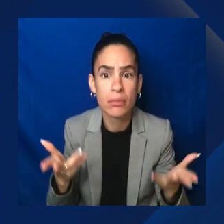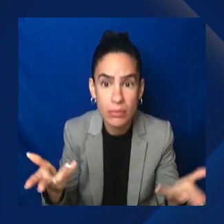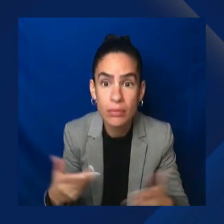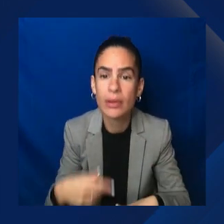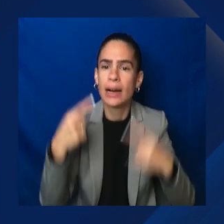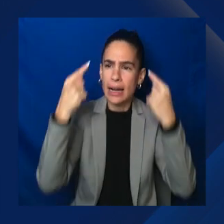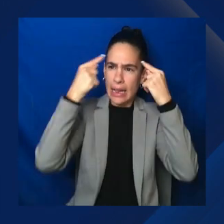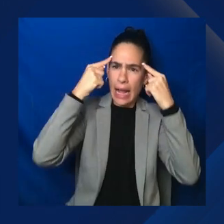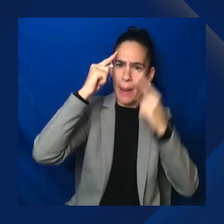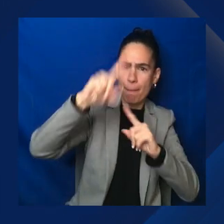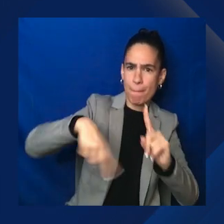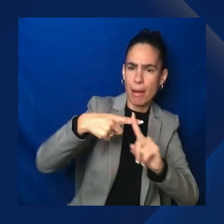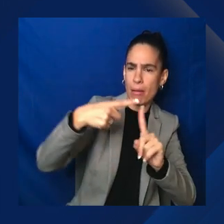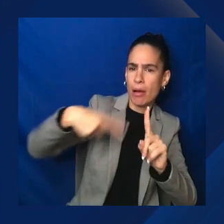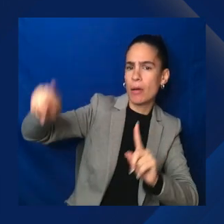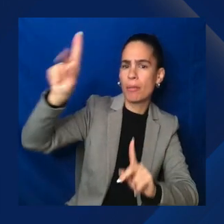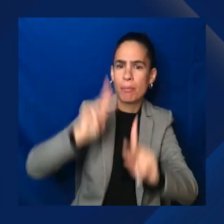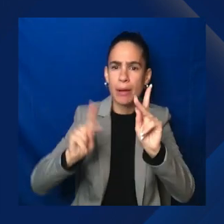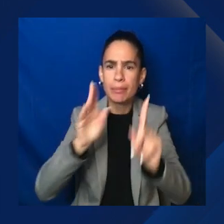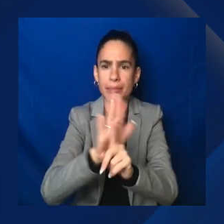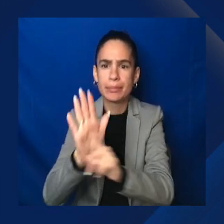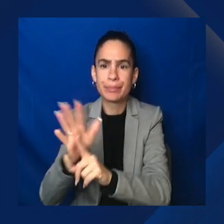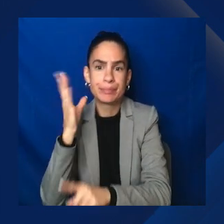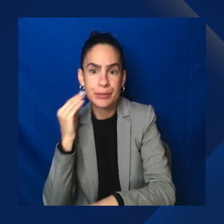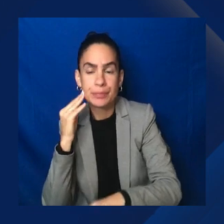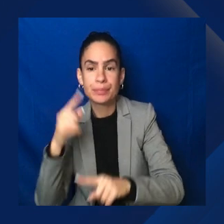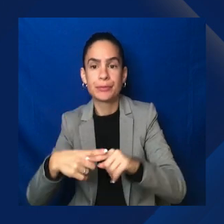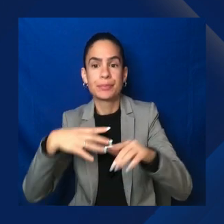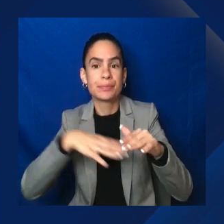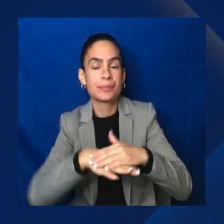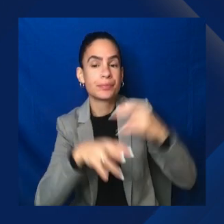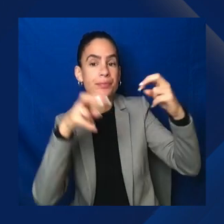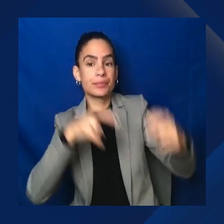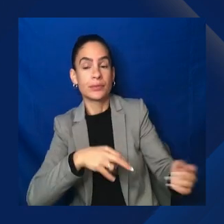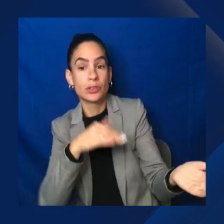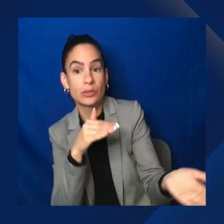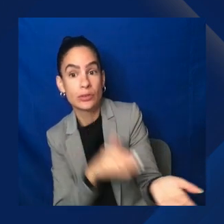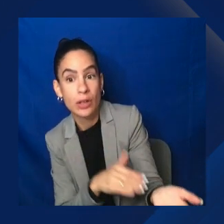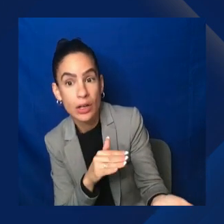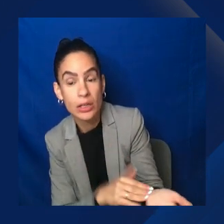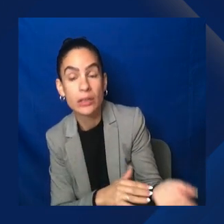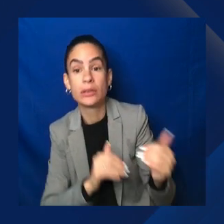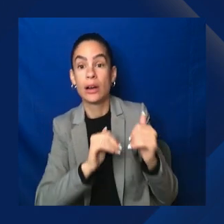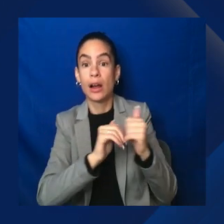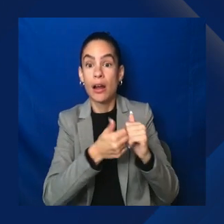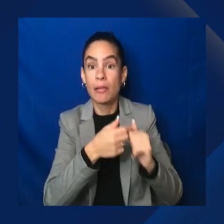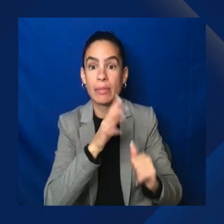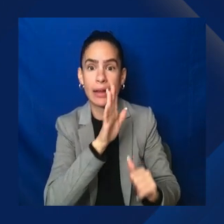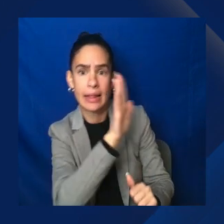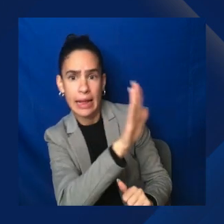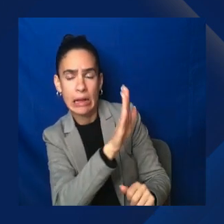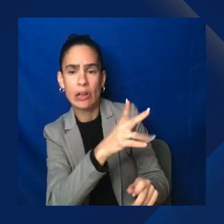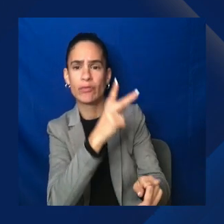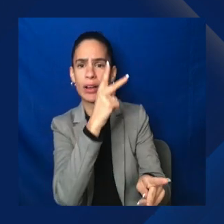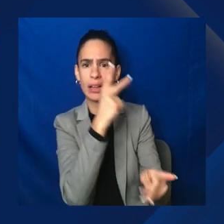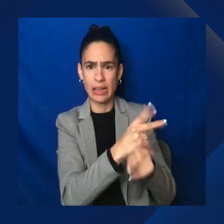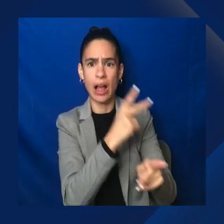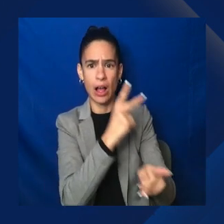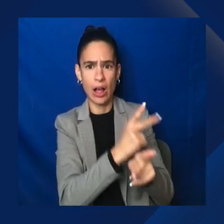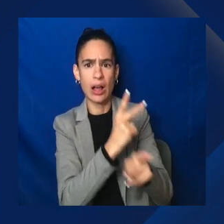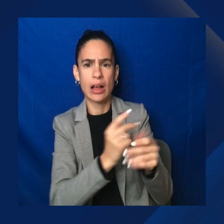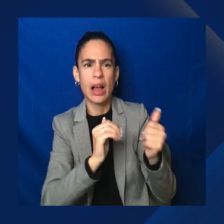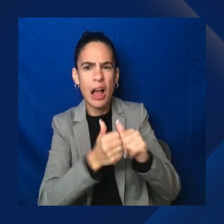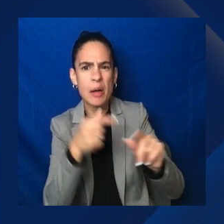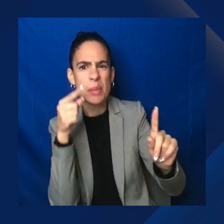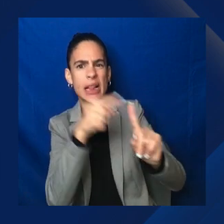with their doctors and right from that initial moment, you know, how their care will be given to them and to your point of the